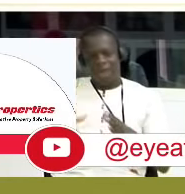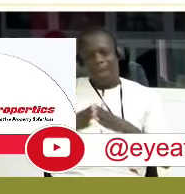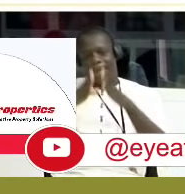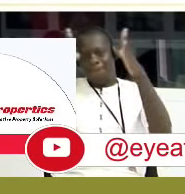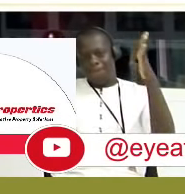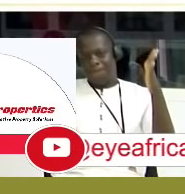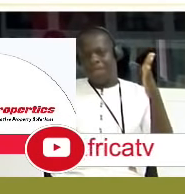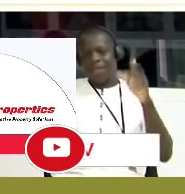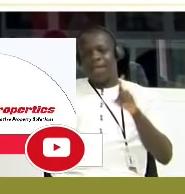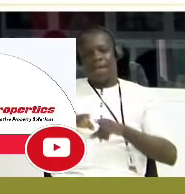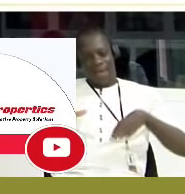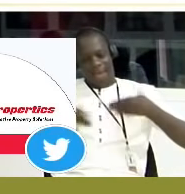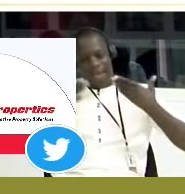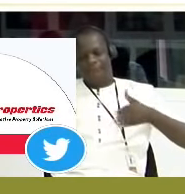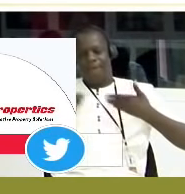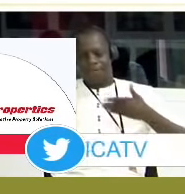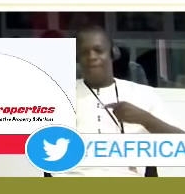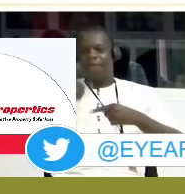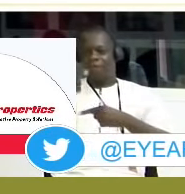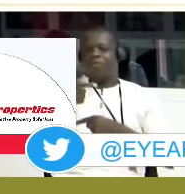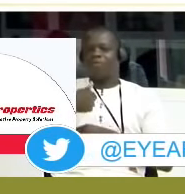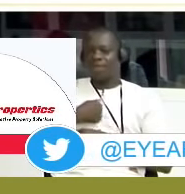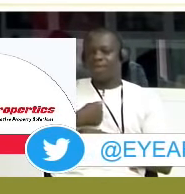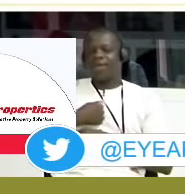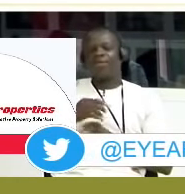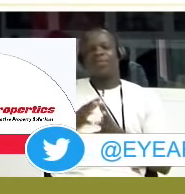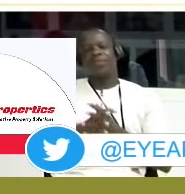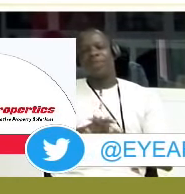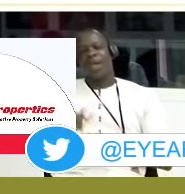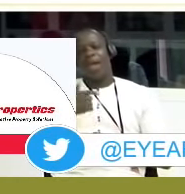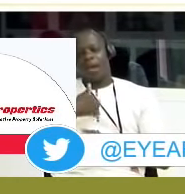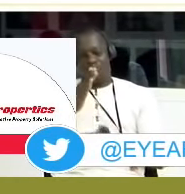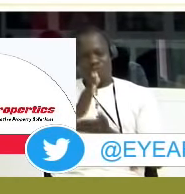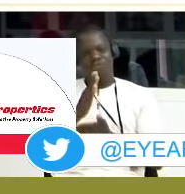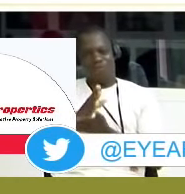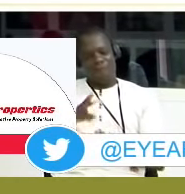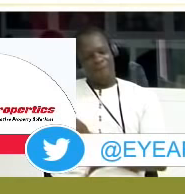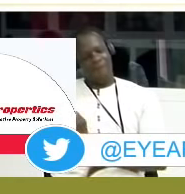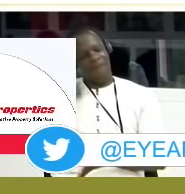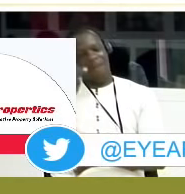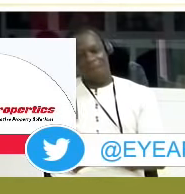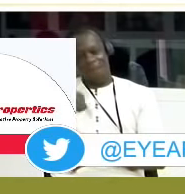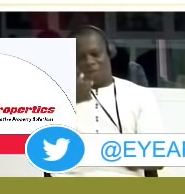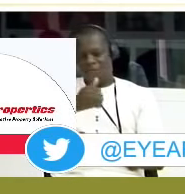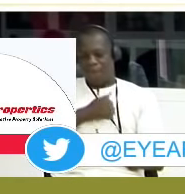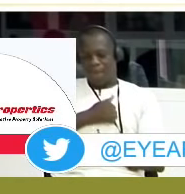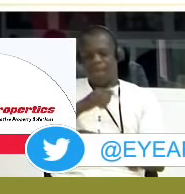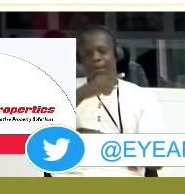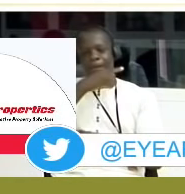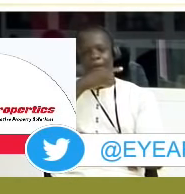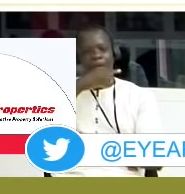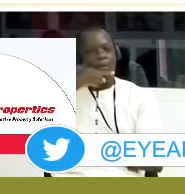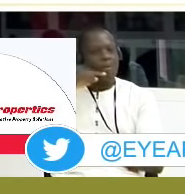source of happiness for me. And I really felt it for my mom.